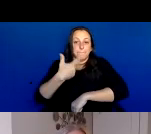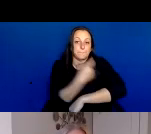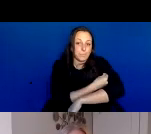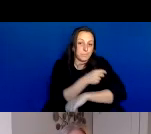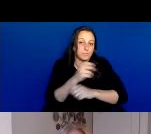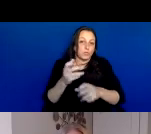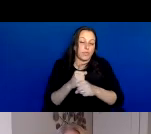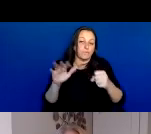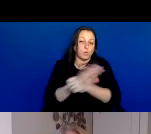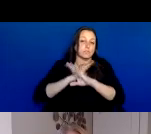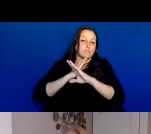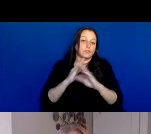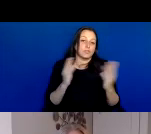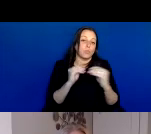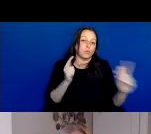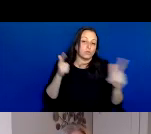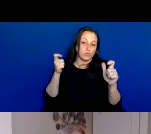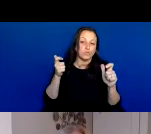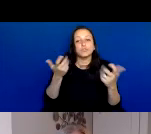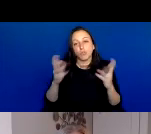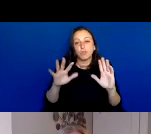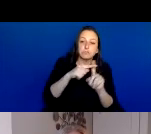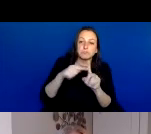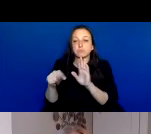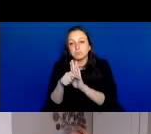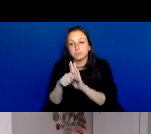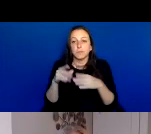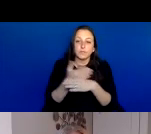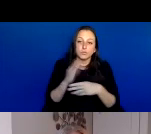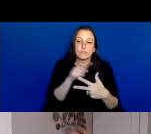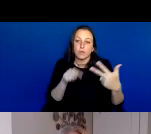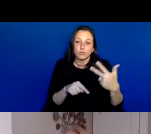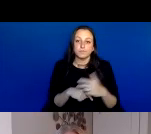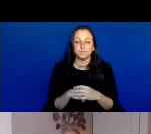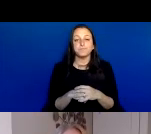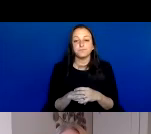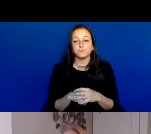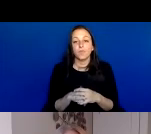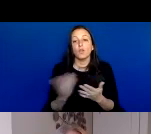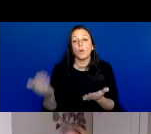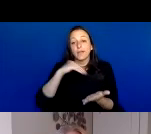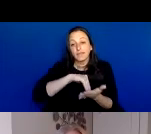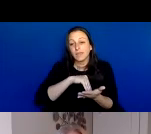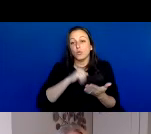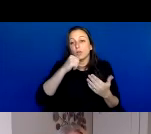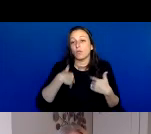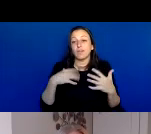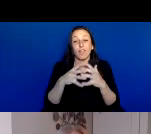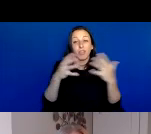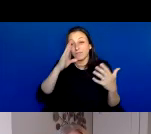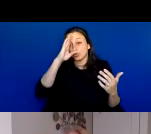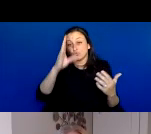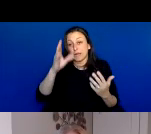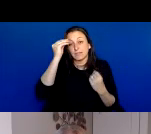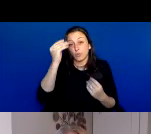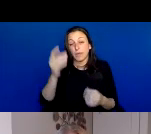protection sooner. So there's really trade-offs, I'd say, between the two vaccines. And again, we don't have a ton of direct information or